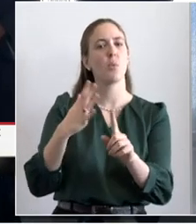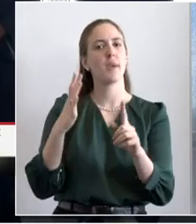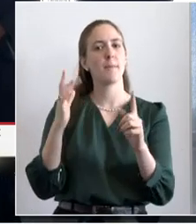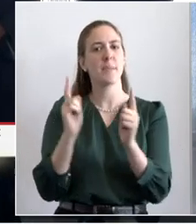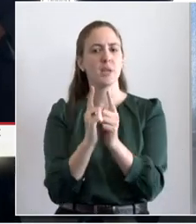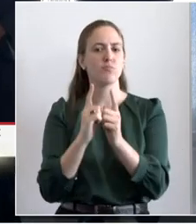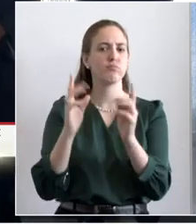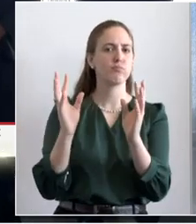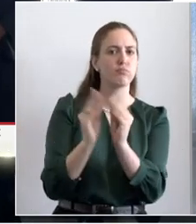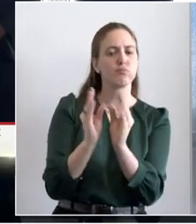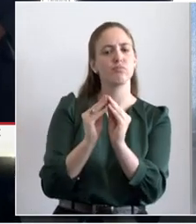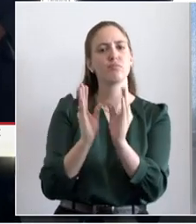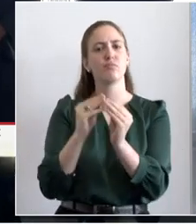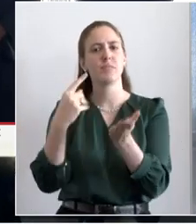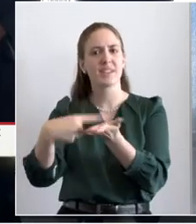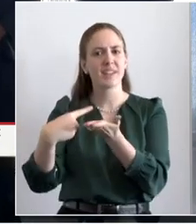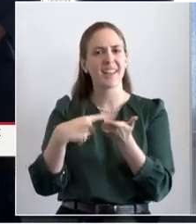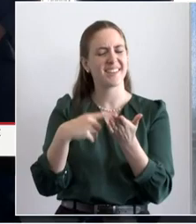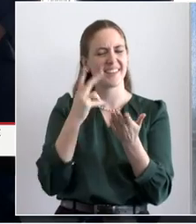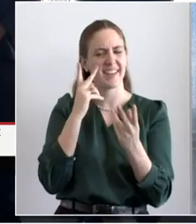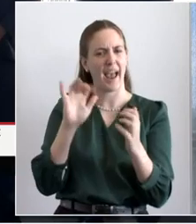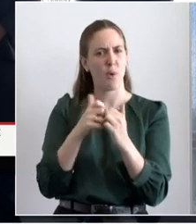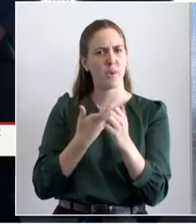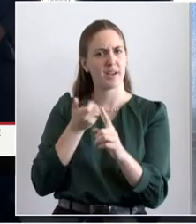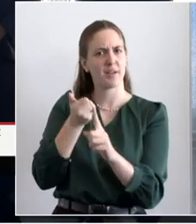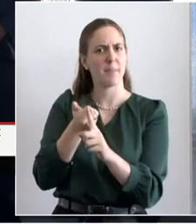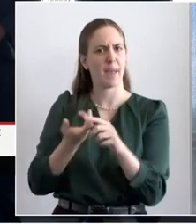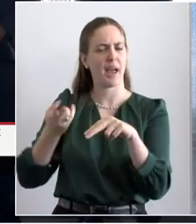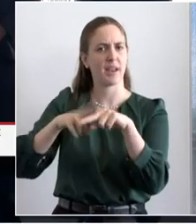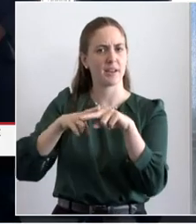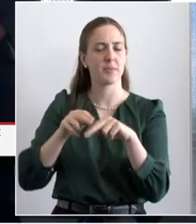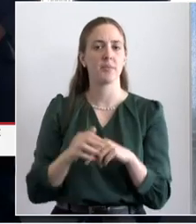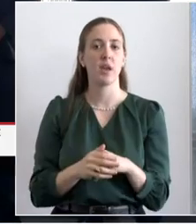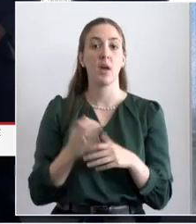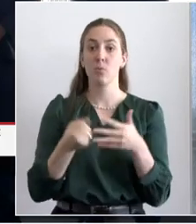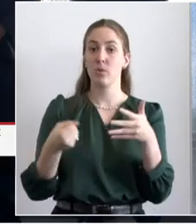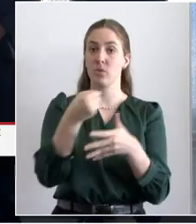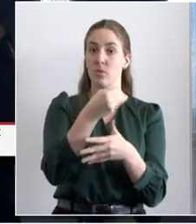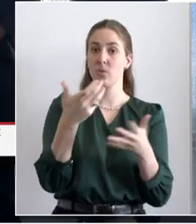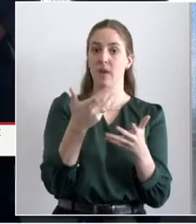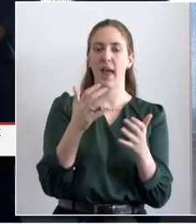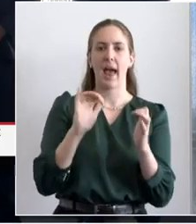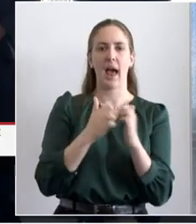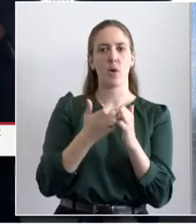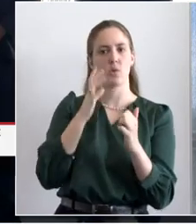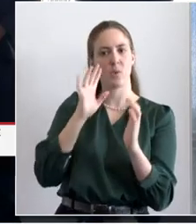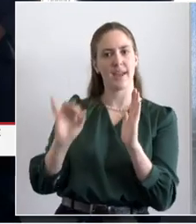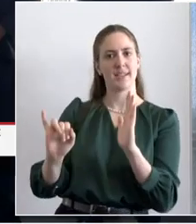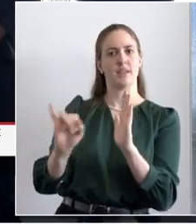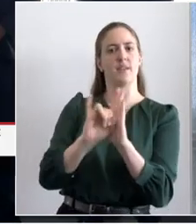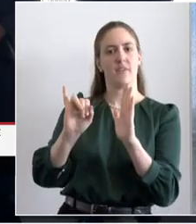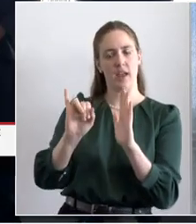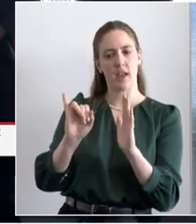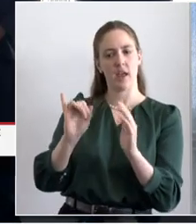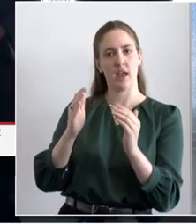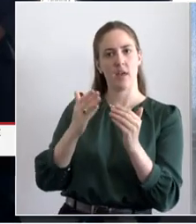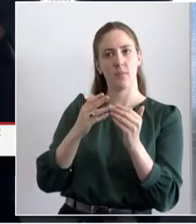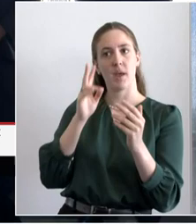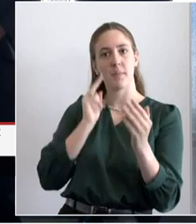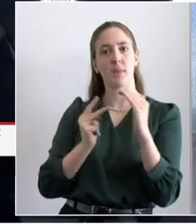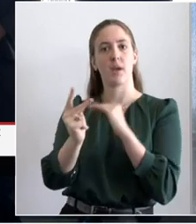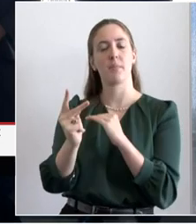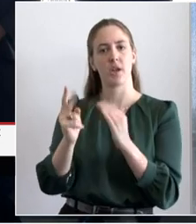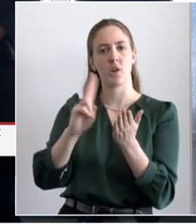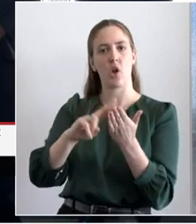do in order to make an impact. A key priority has been to identify upcoming contract opportunities at the hospital that are